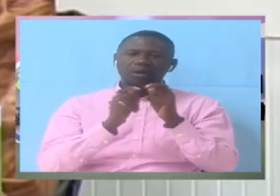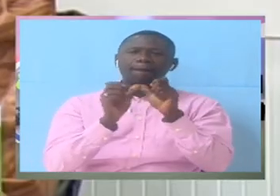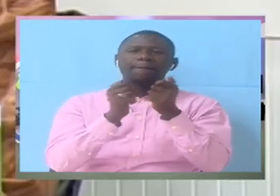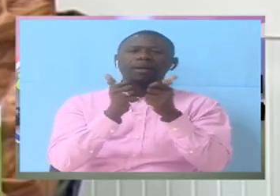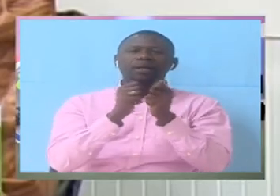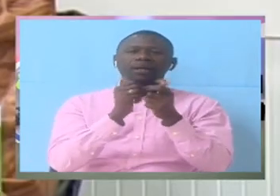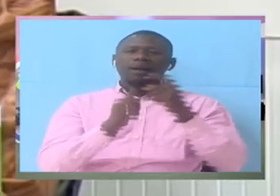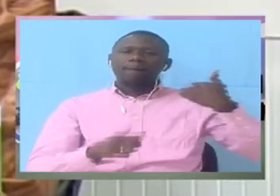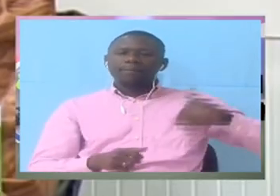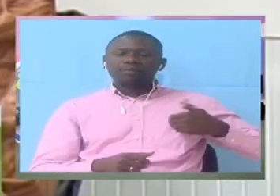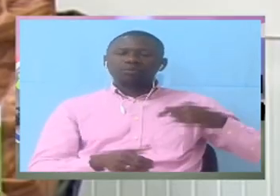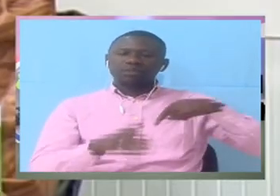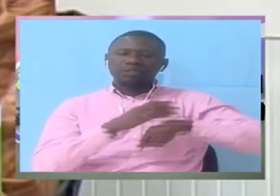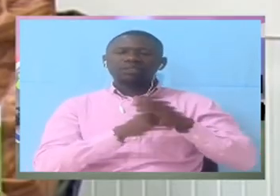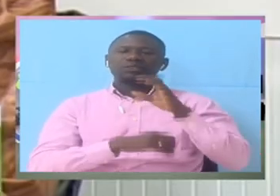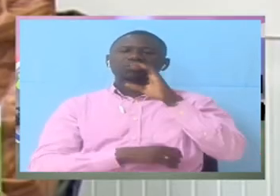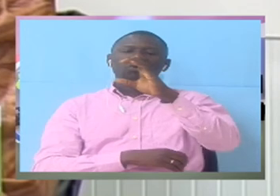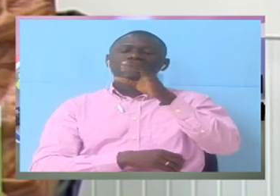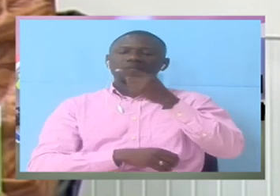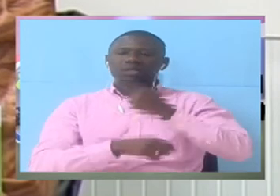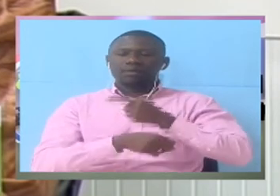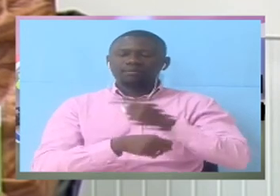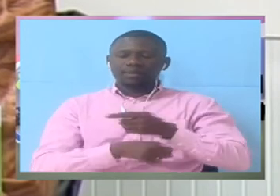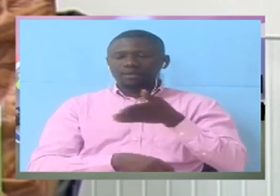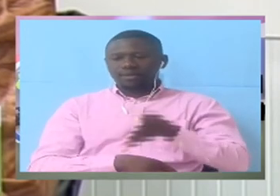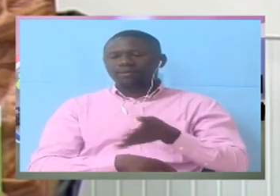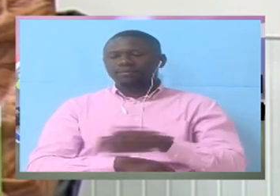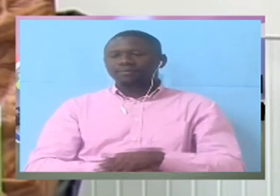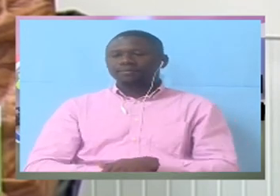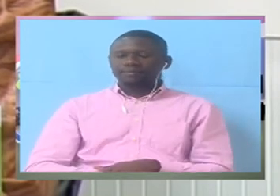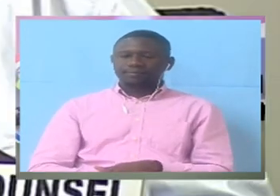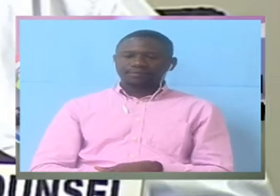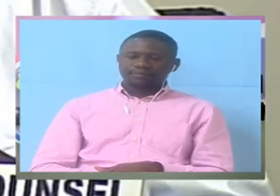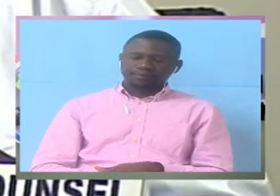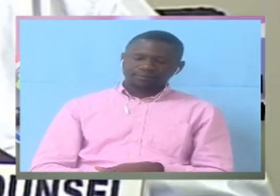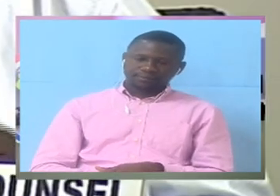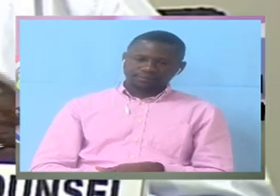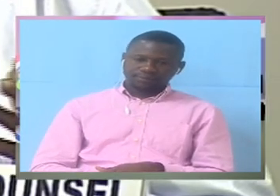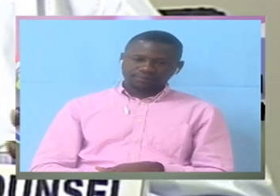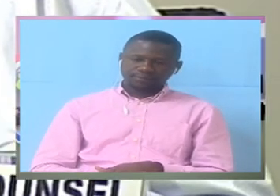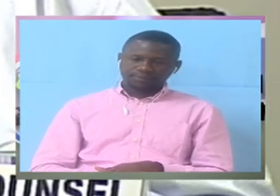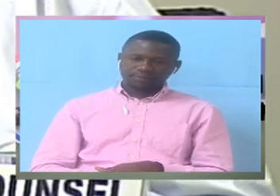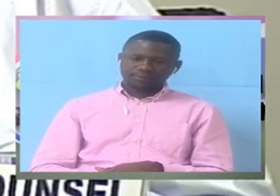all kono be kumakangol minfo Mandinko la karoto nangin banko kono jam.